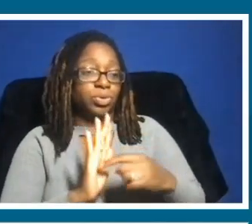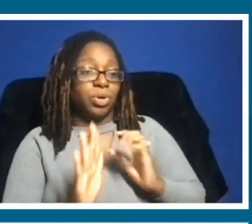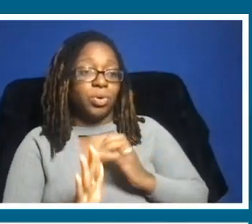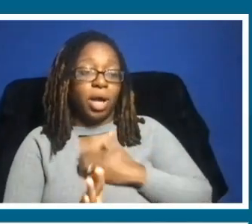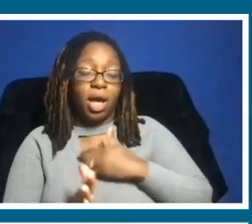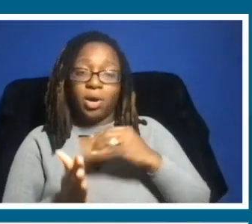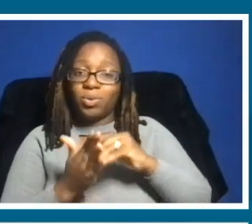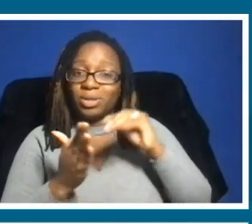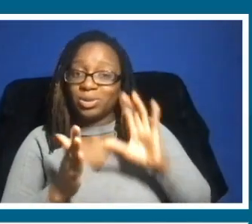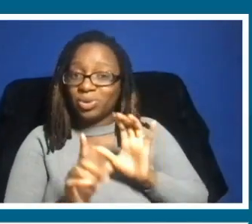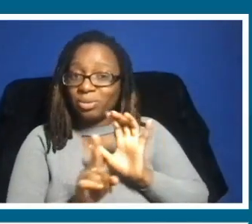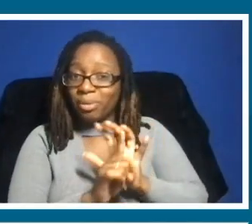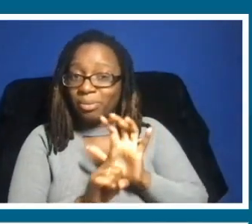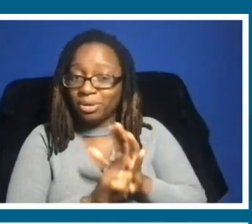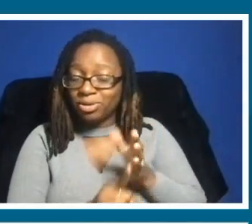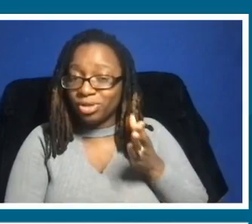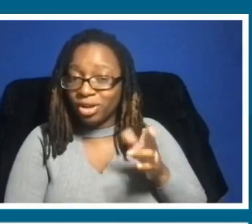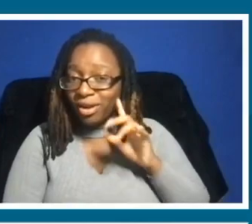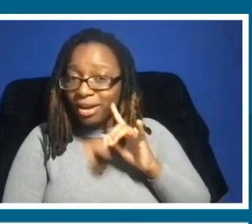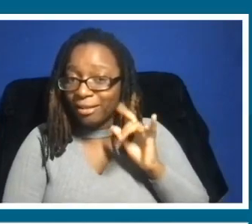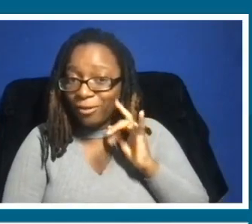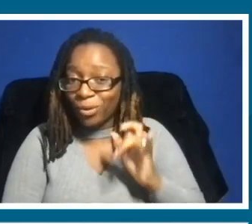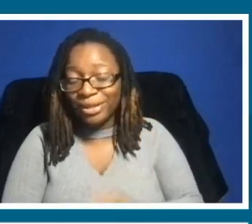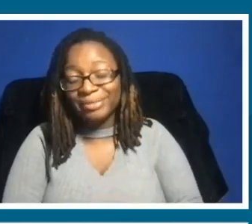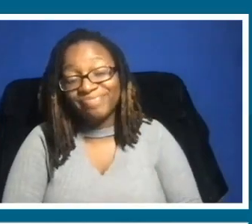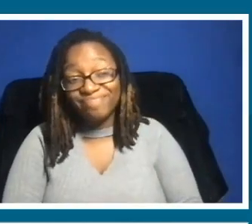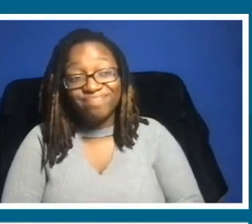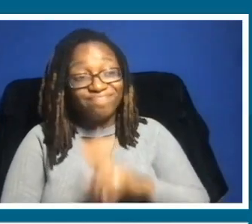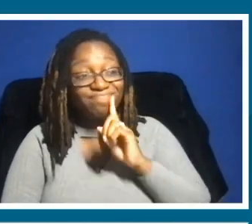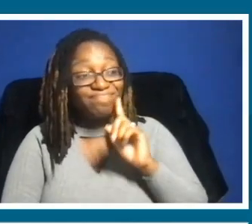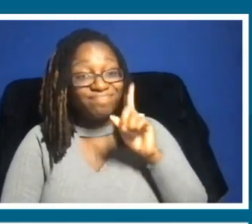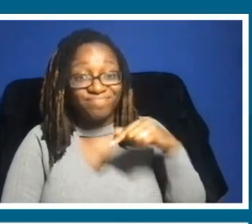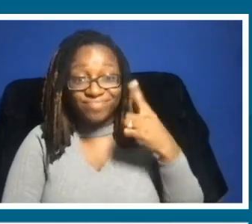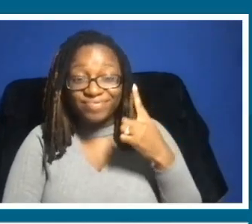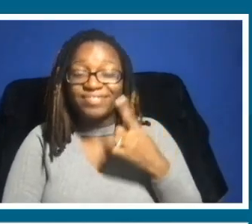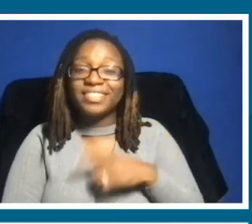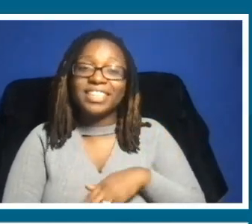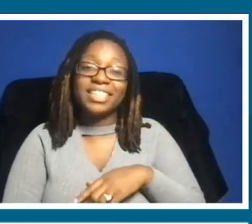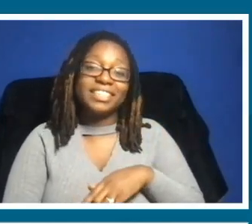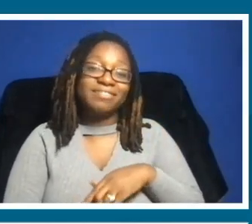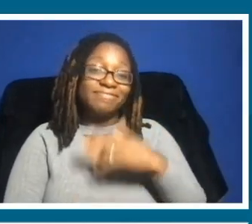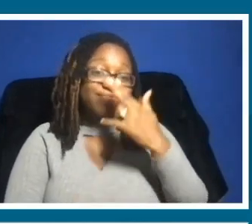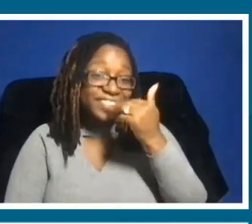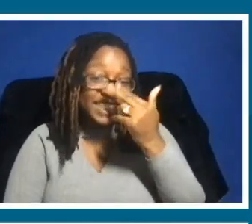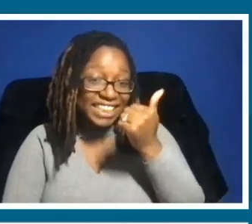in California, which is crazy and fun and